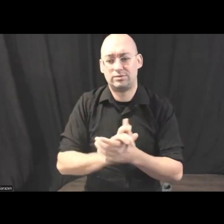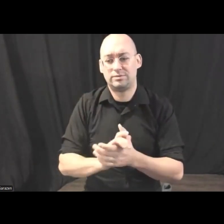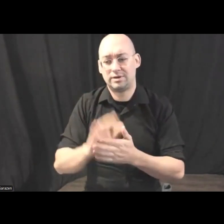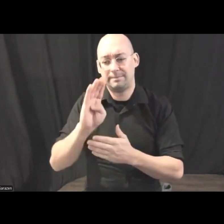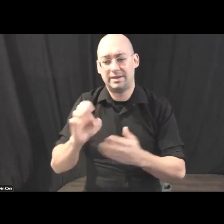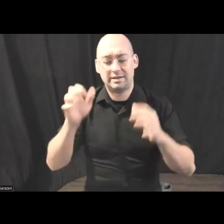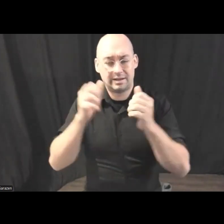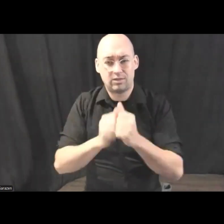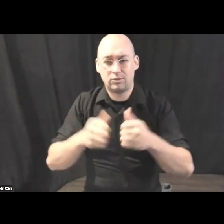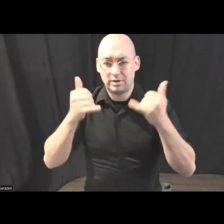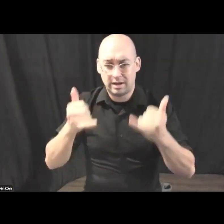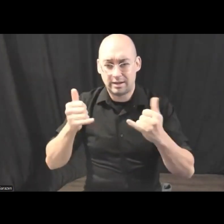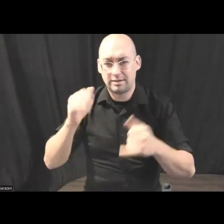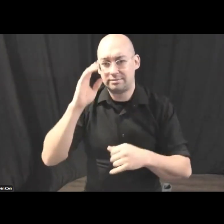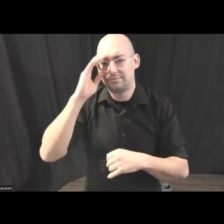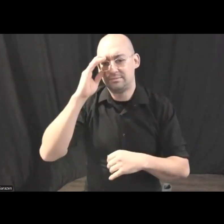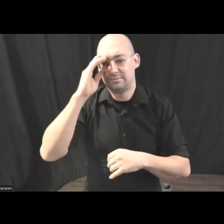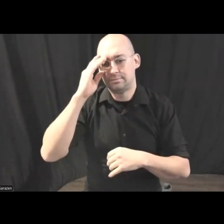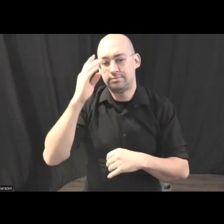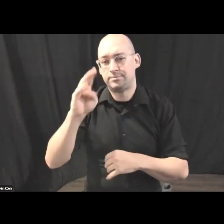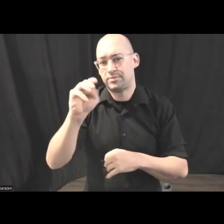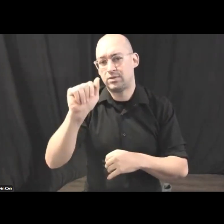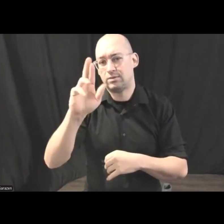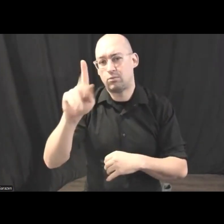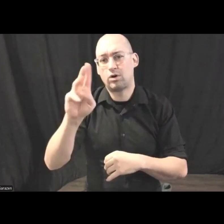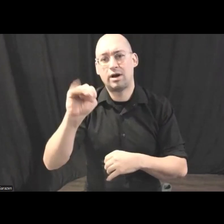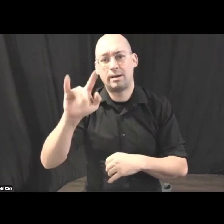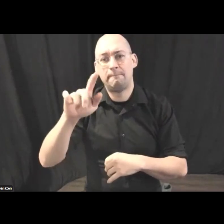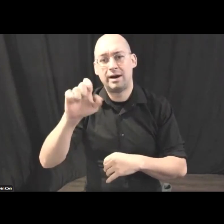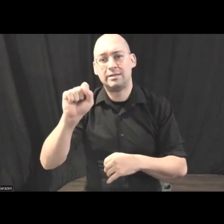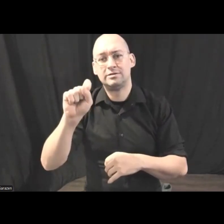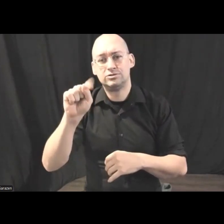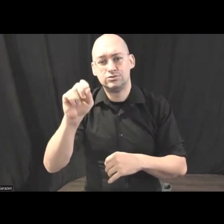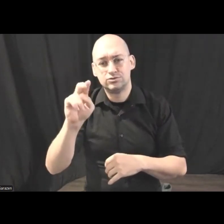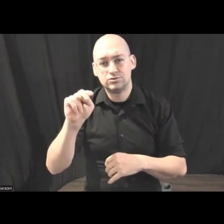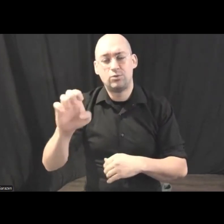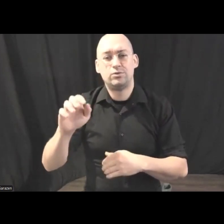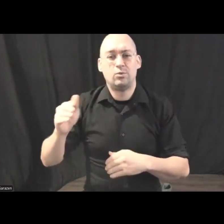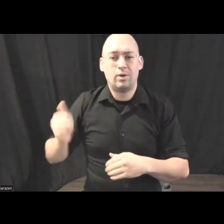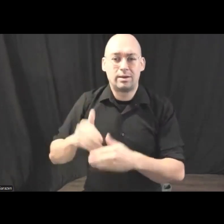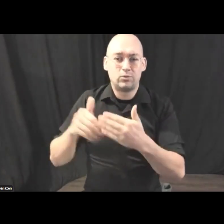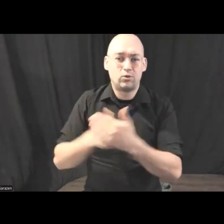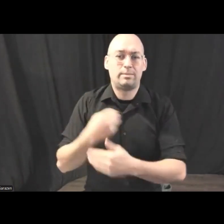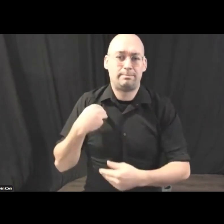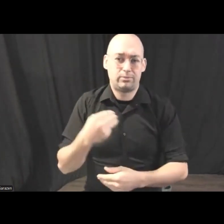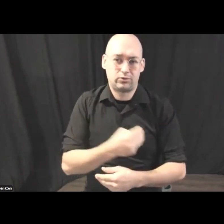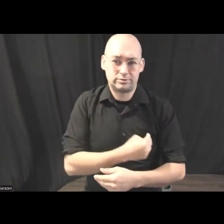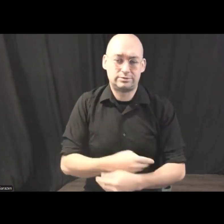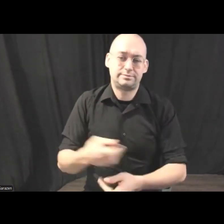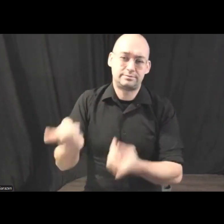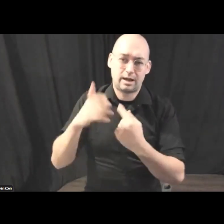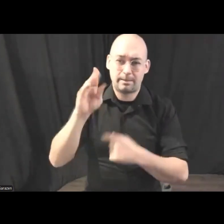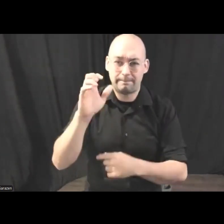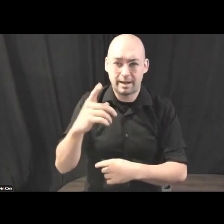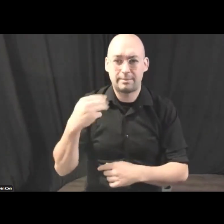today, that we can mark this milestone and welcome our new members and returning members of the